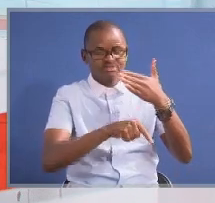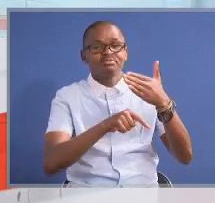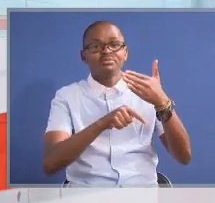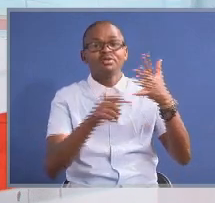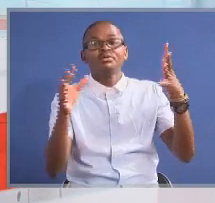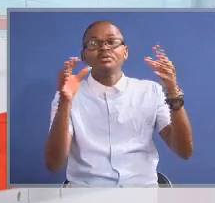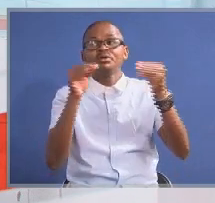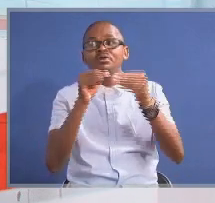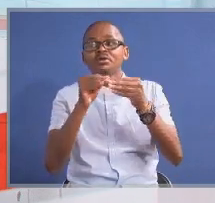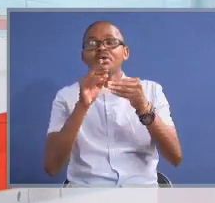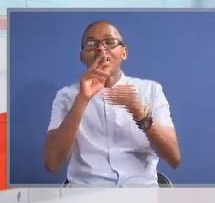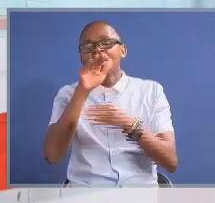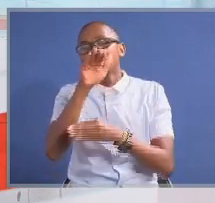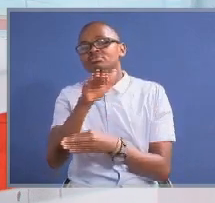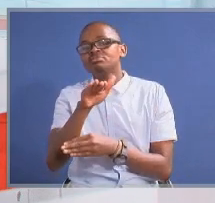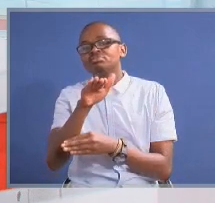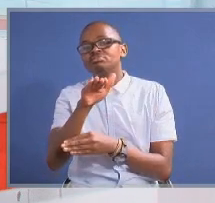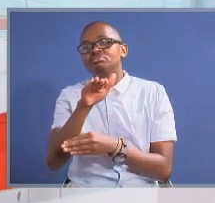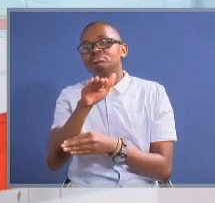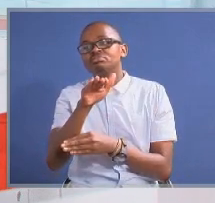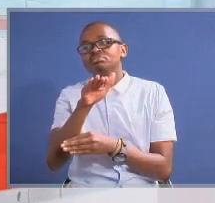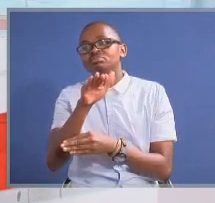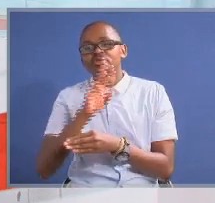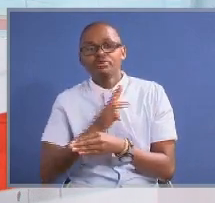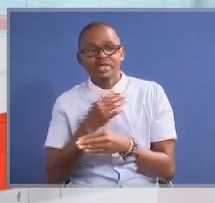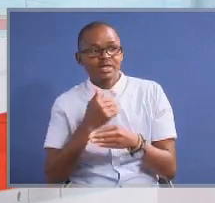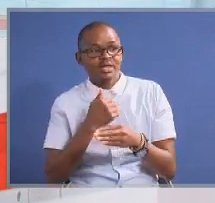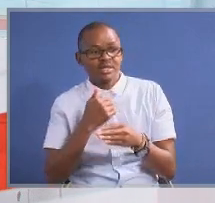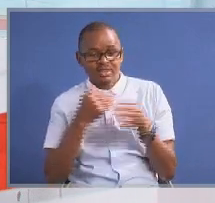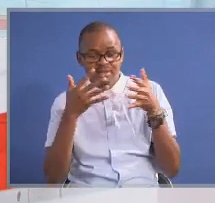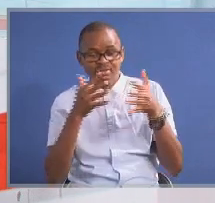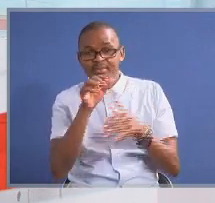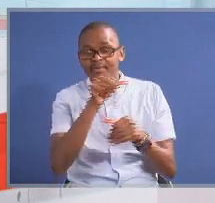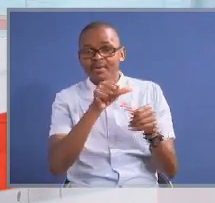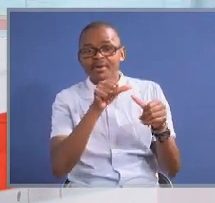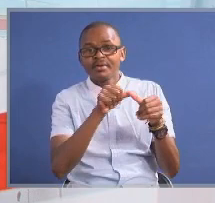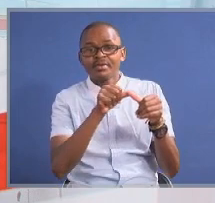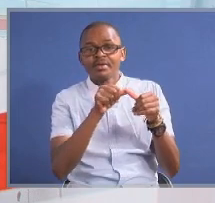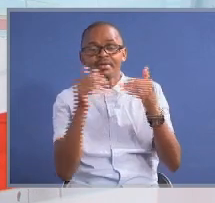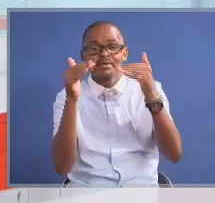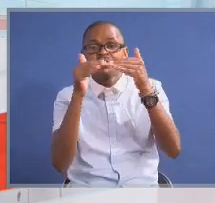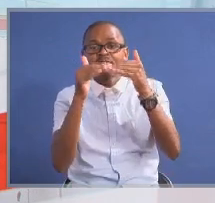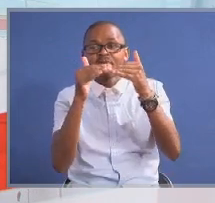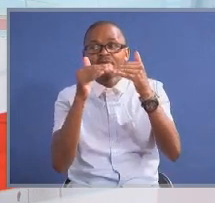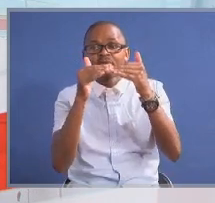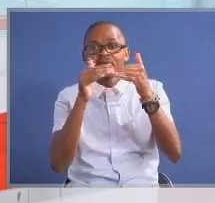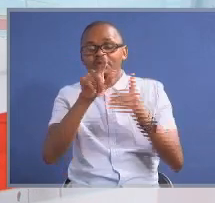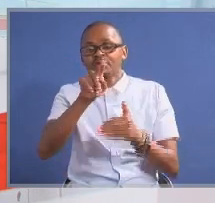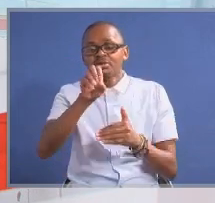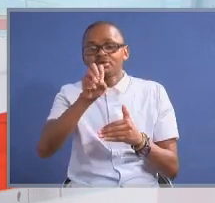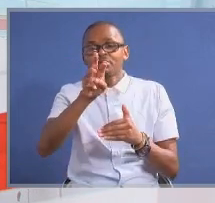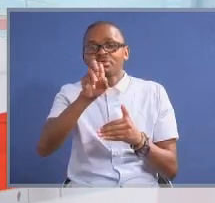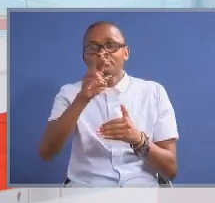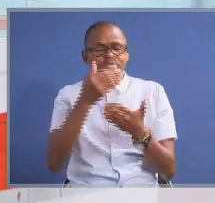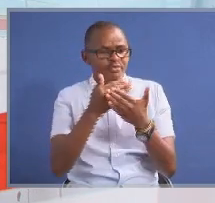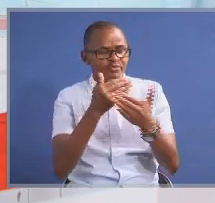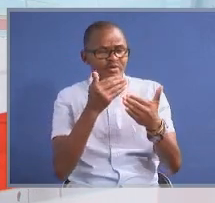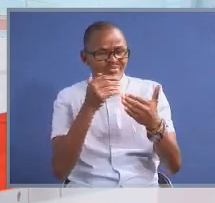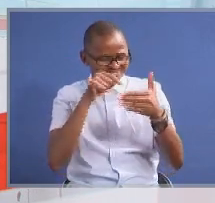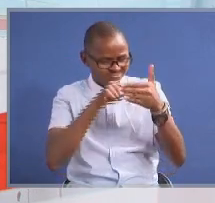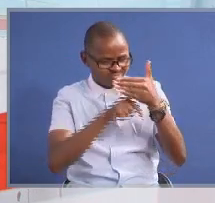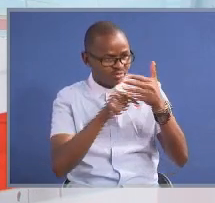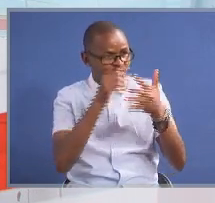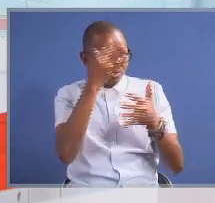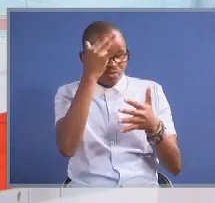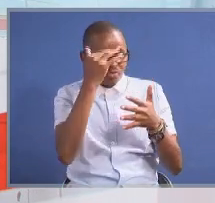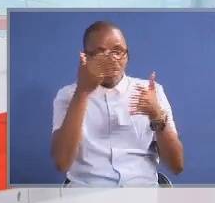the summit, are asking, okay, we hardly hear about the Democratic Republic of Timor-Leste. Before we even go deeper